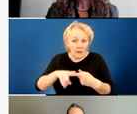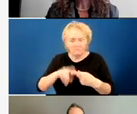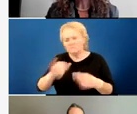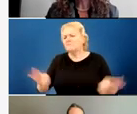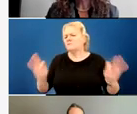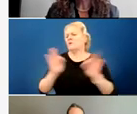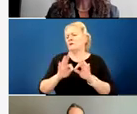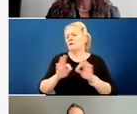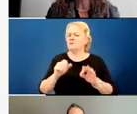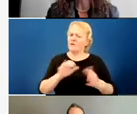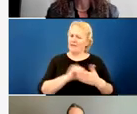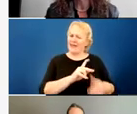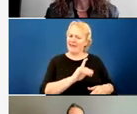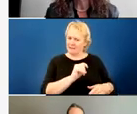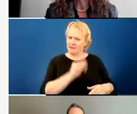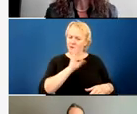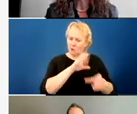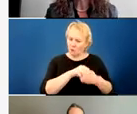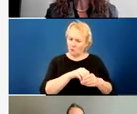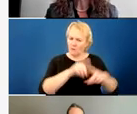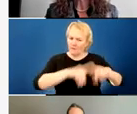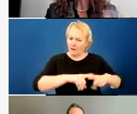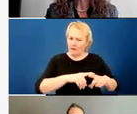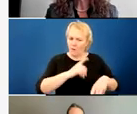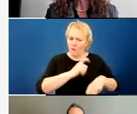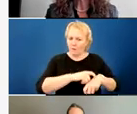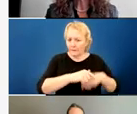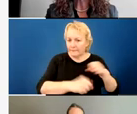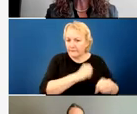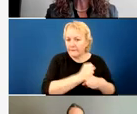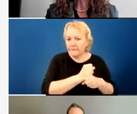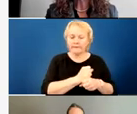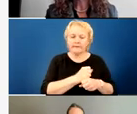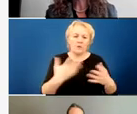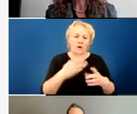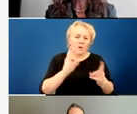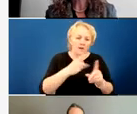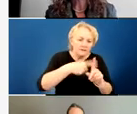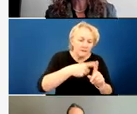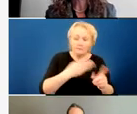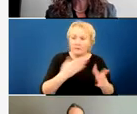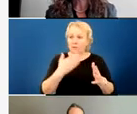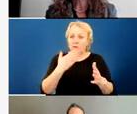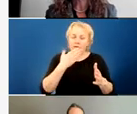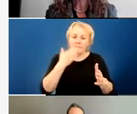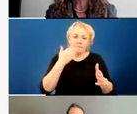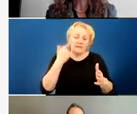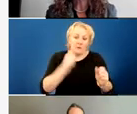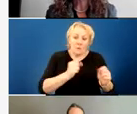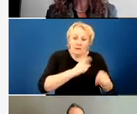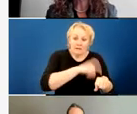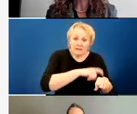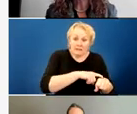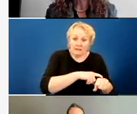so your kit can also reflect that. And you know, what might have been helpful for a winter kit is definitely different than